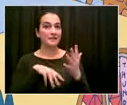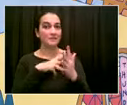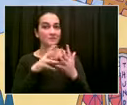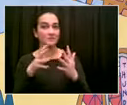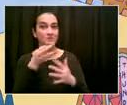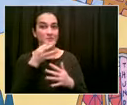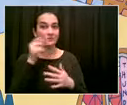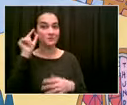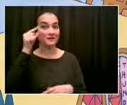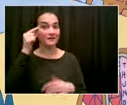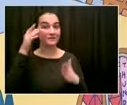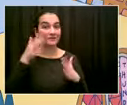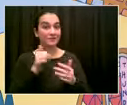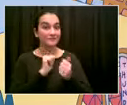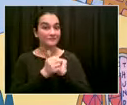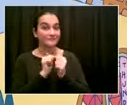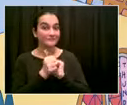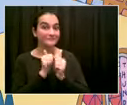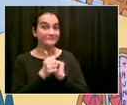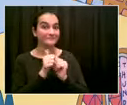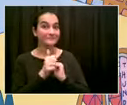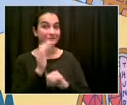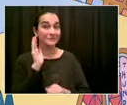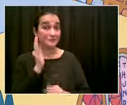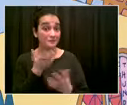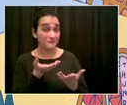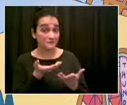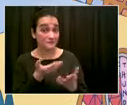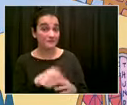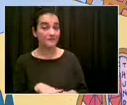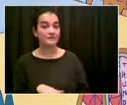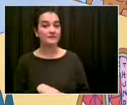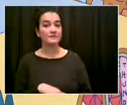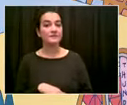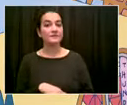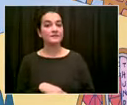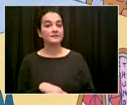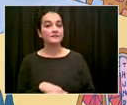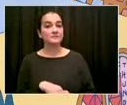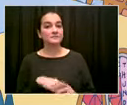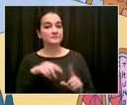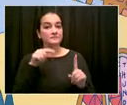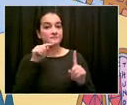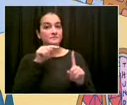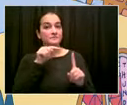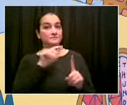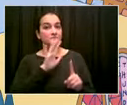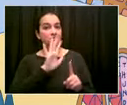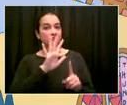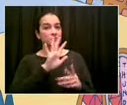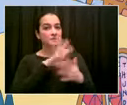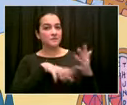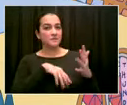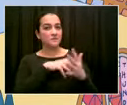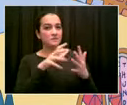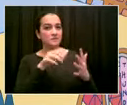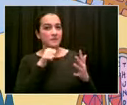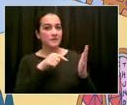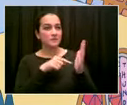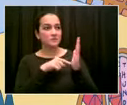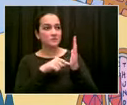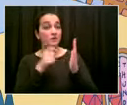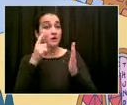Morning Joe appearance wasn't on your public schedule? Yeah, I think that was a mistake, Juliet. I want to apologize for that. I think there's a little bit